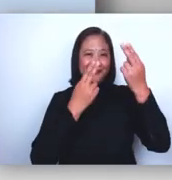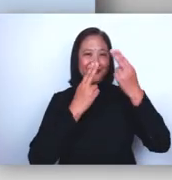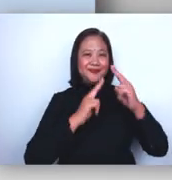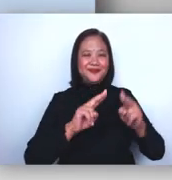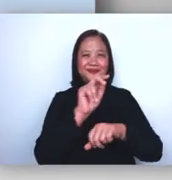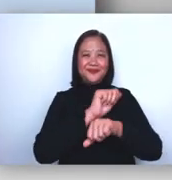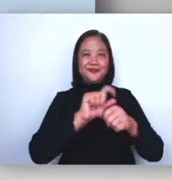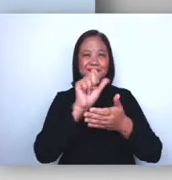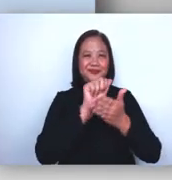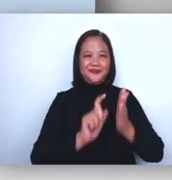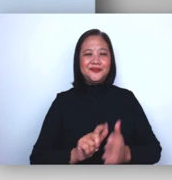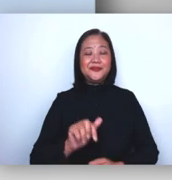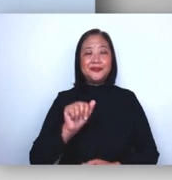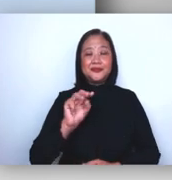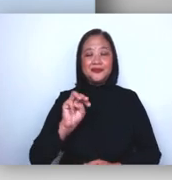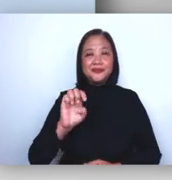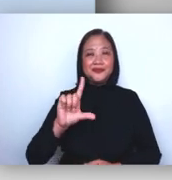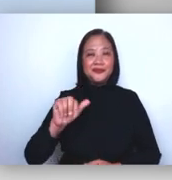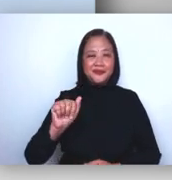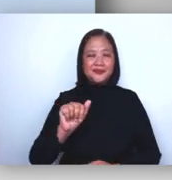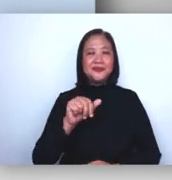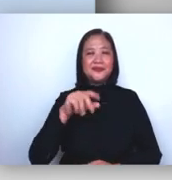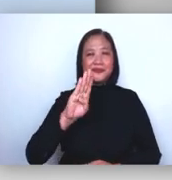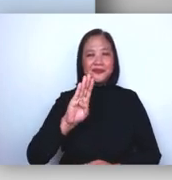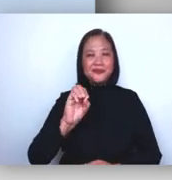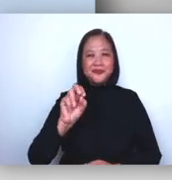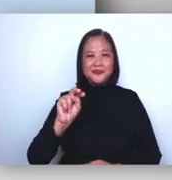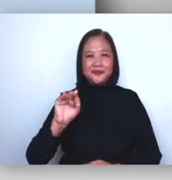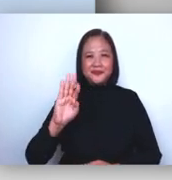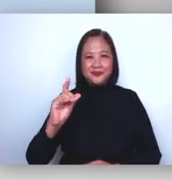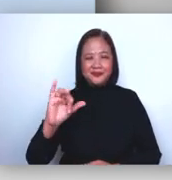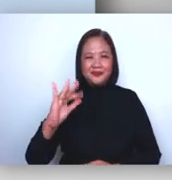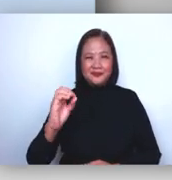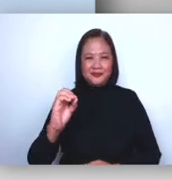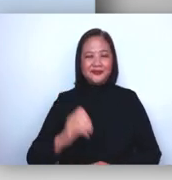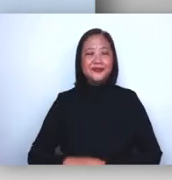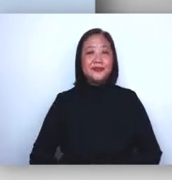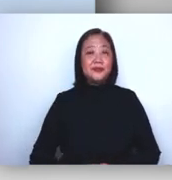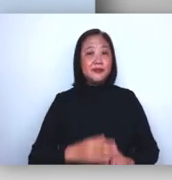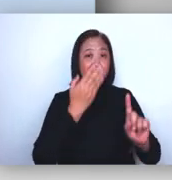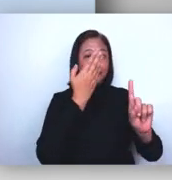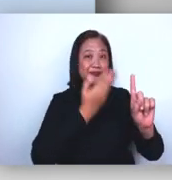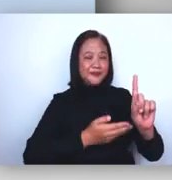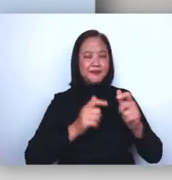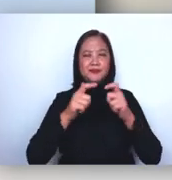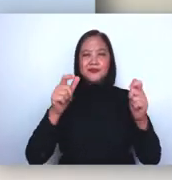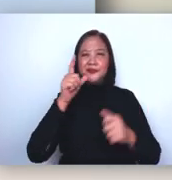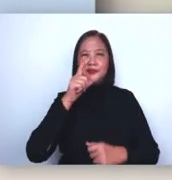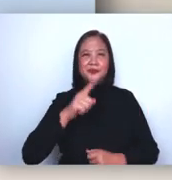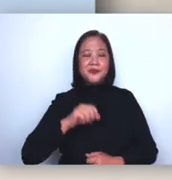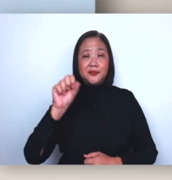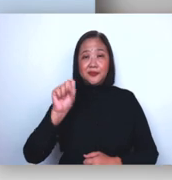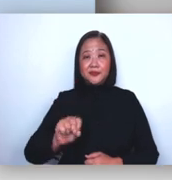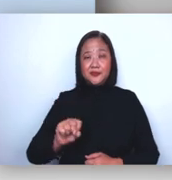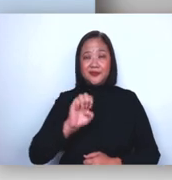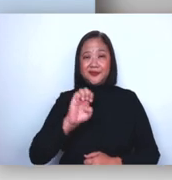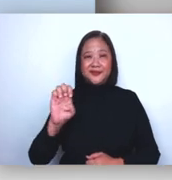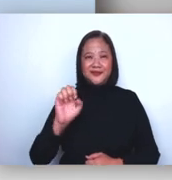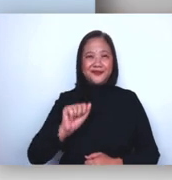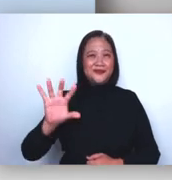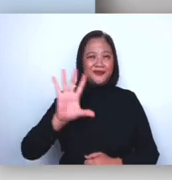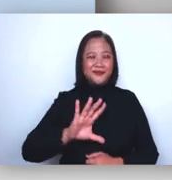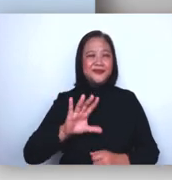Tribute to national artist Amelia La Peña Bonifacio. Known as the Grand Dame of Southeast Asian Children's